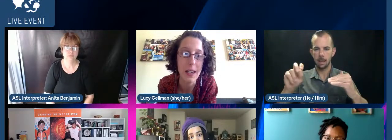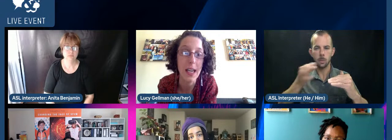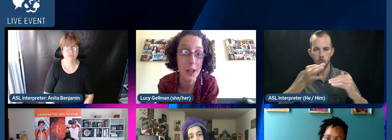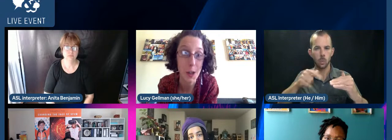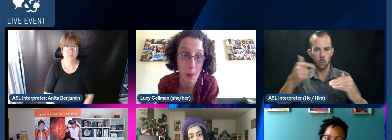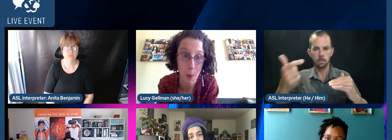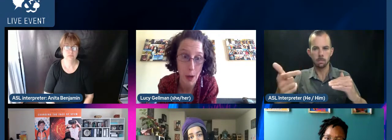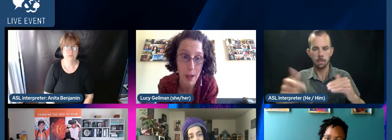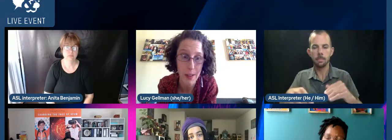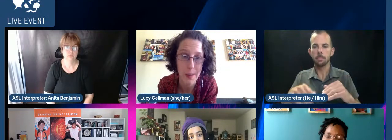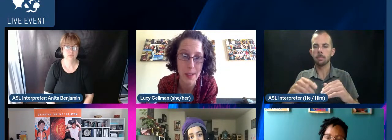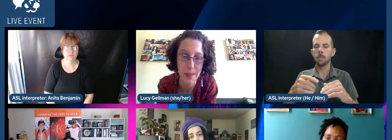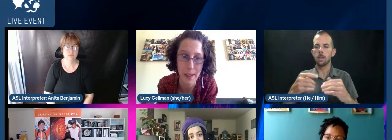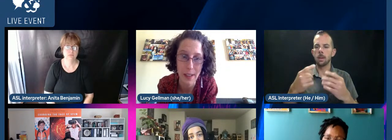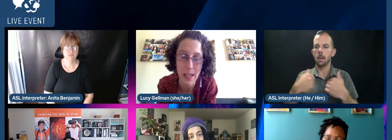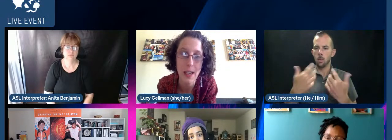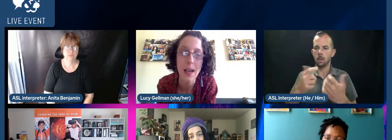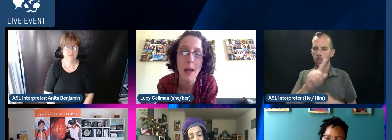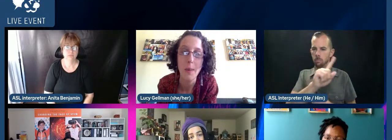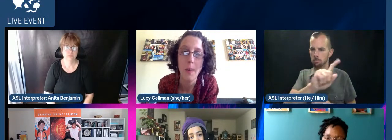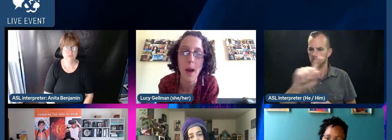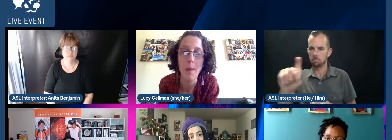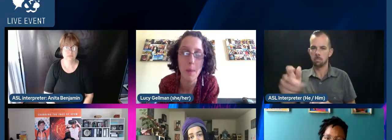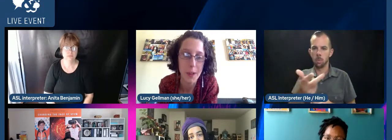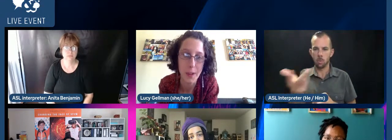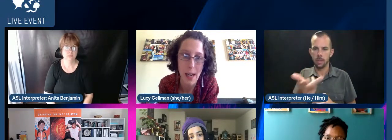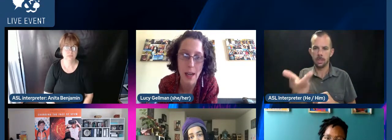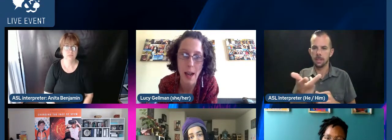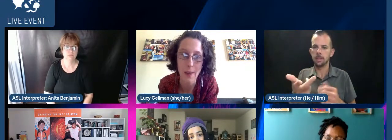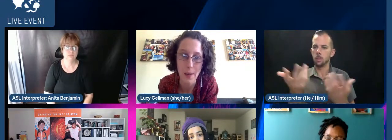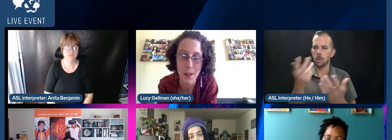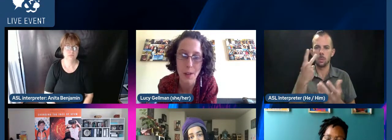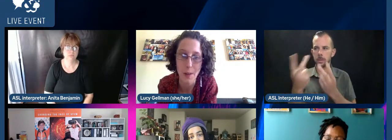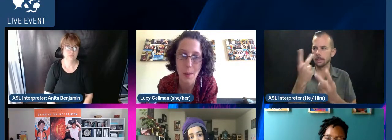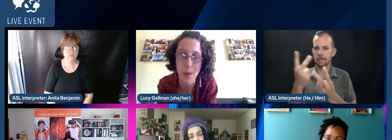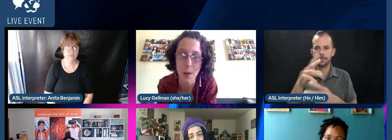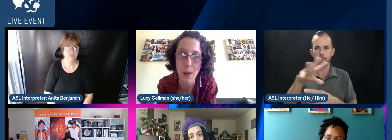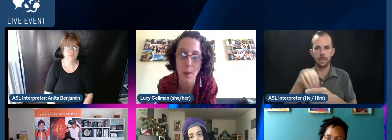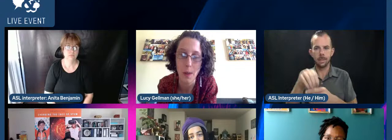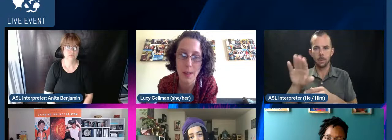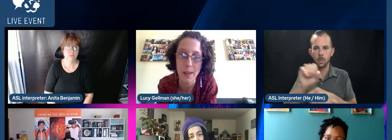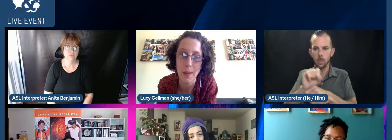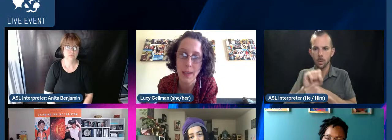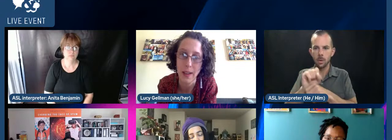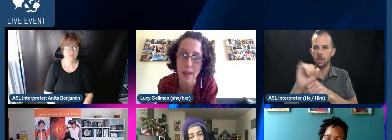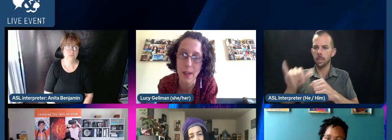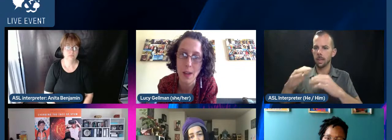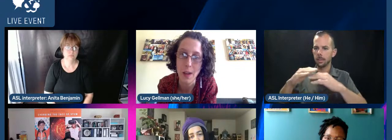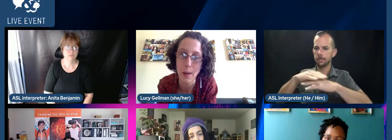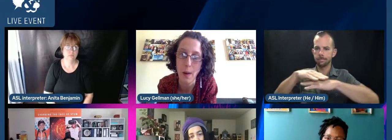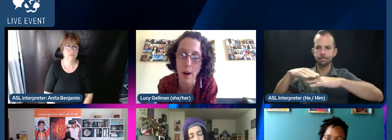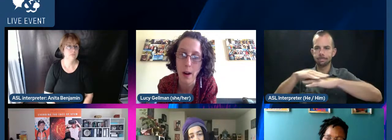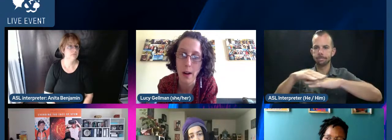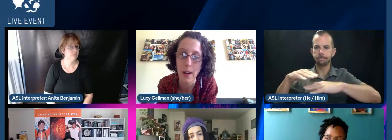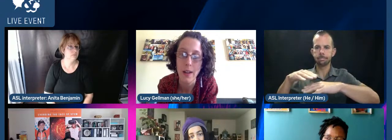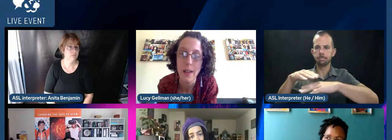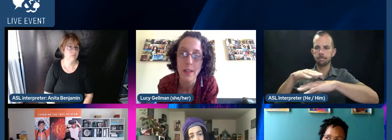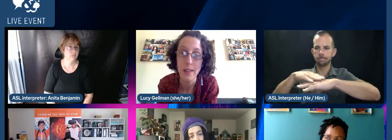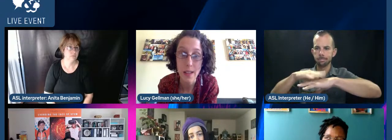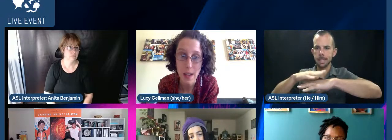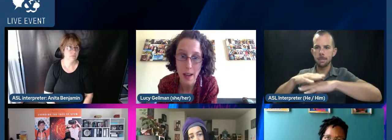it in your work specifically. But Cyree, I'd love to know from you, you know, what's the baseline that you